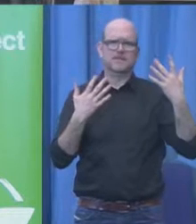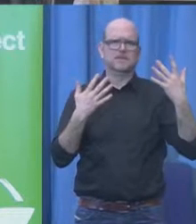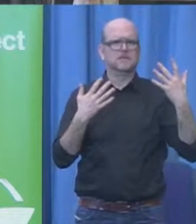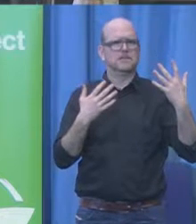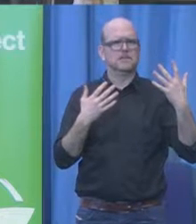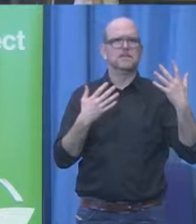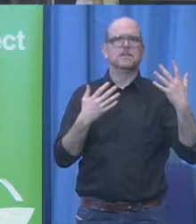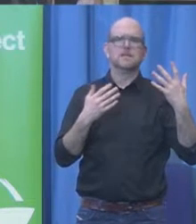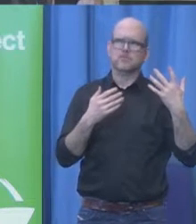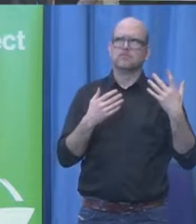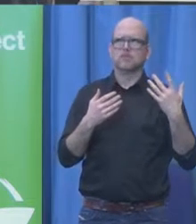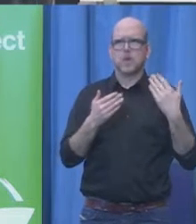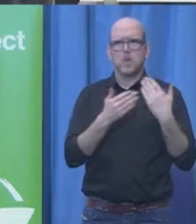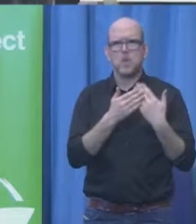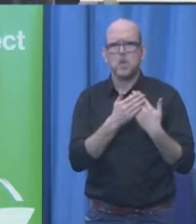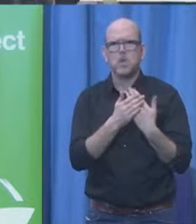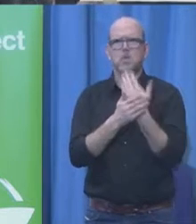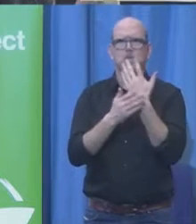significant achievement.